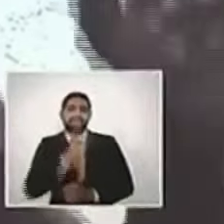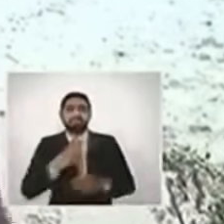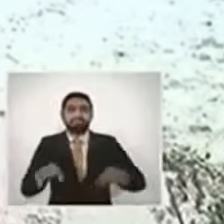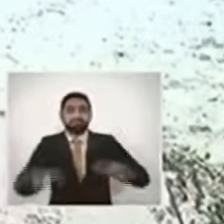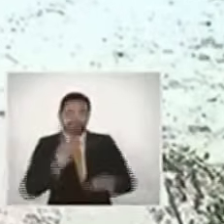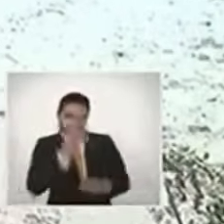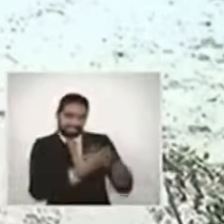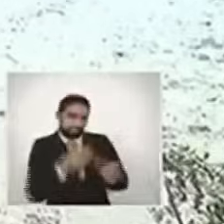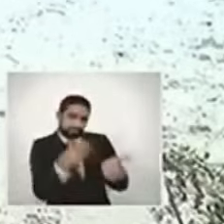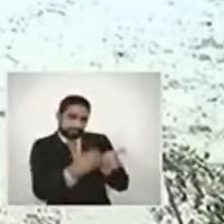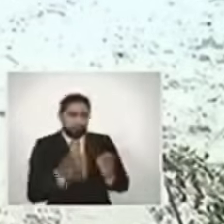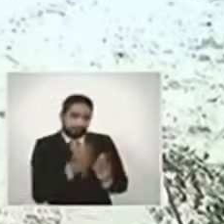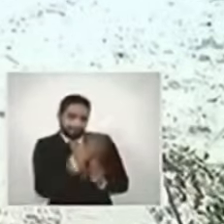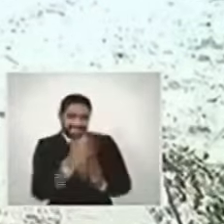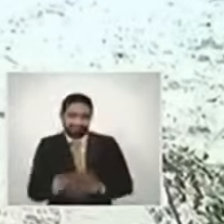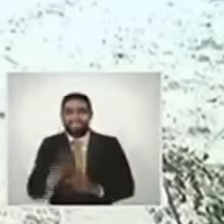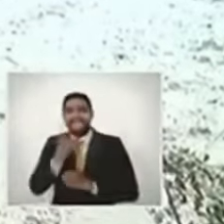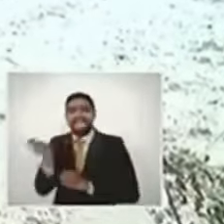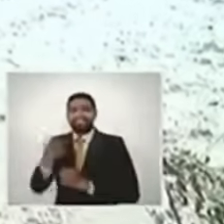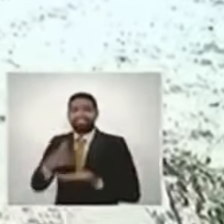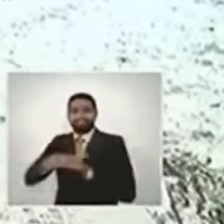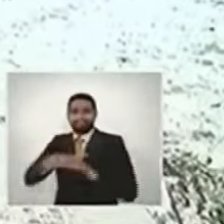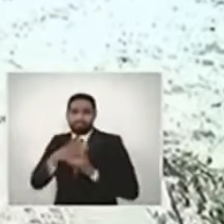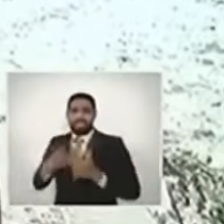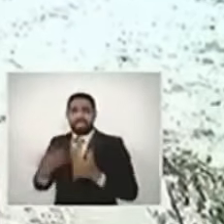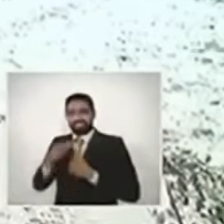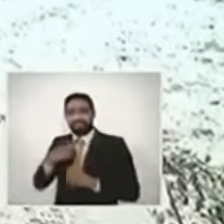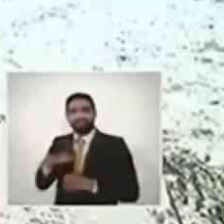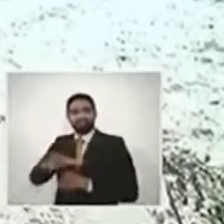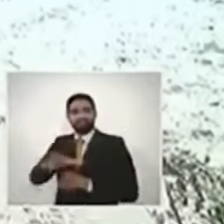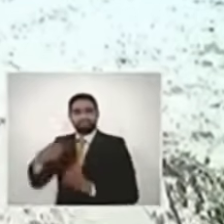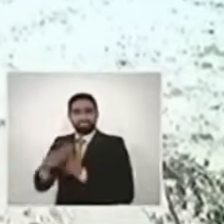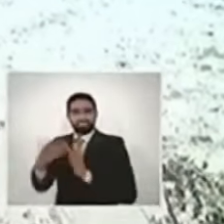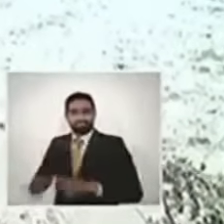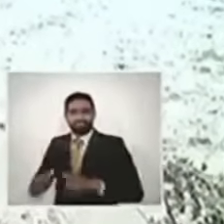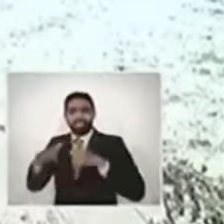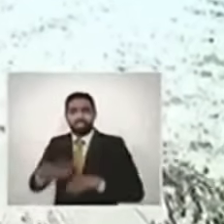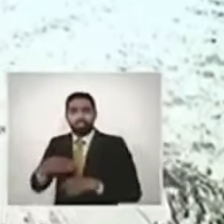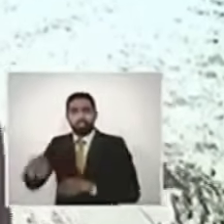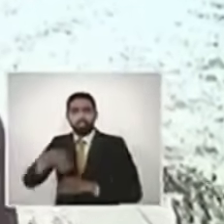fields. Now we are in debt to them and we have no way to pay them back.